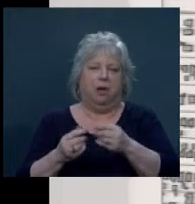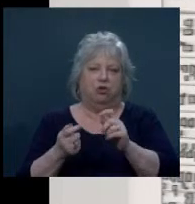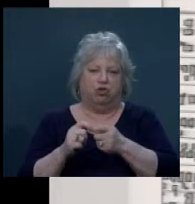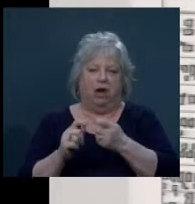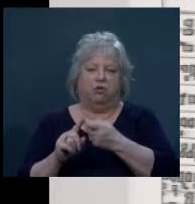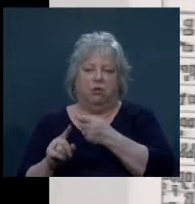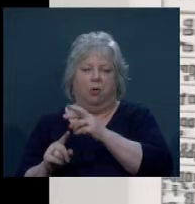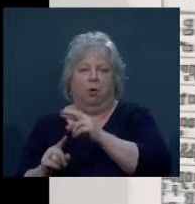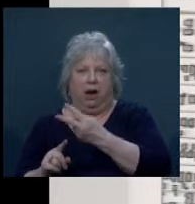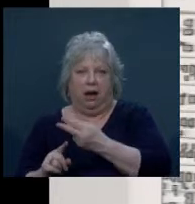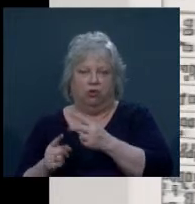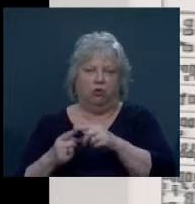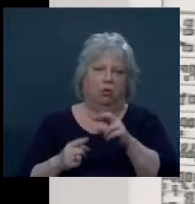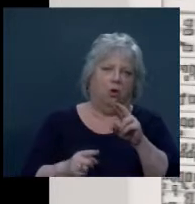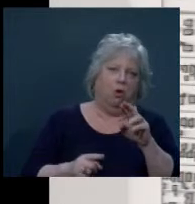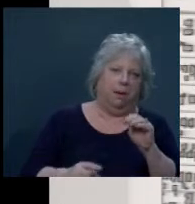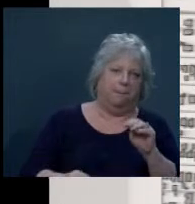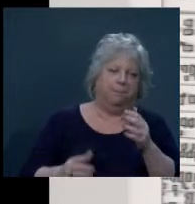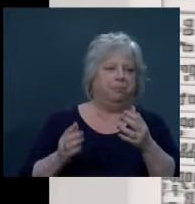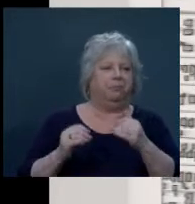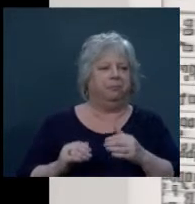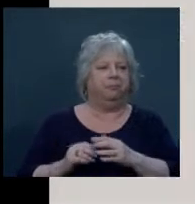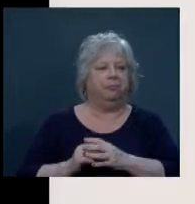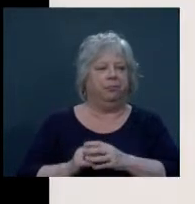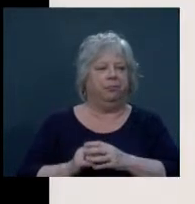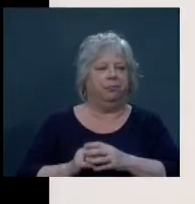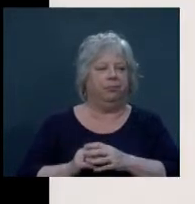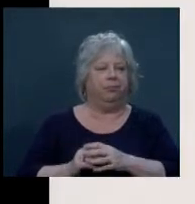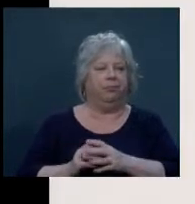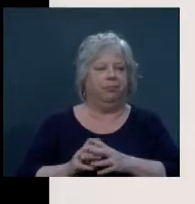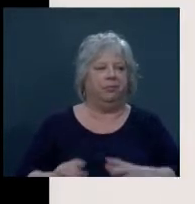RM. The next one.